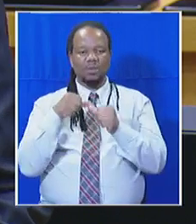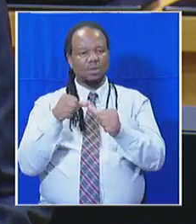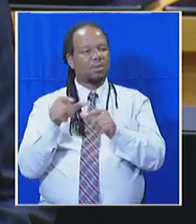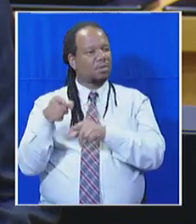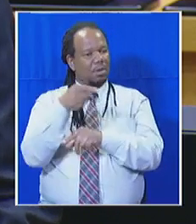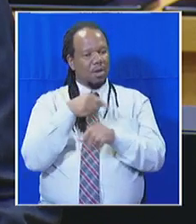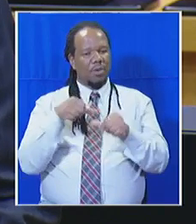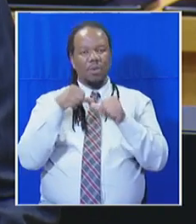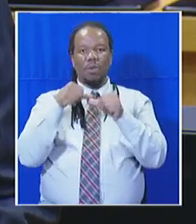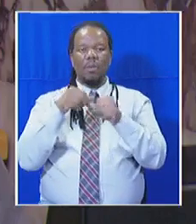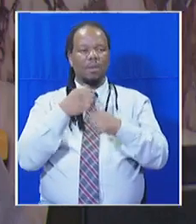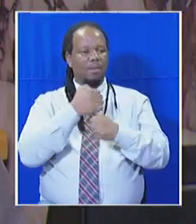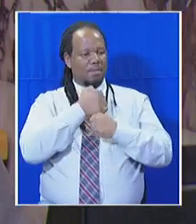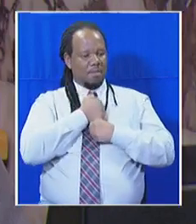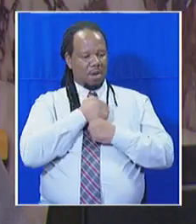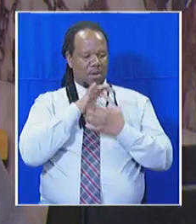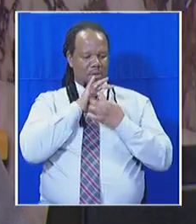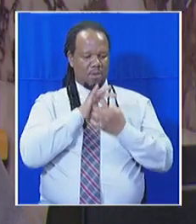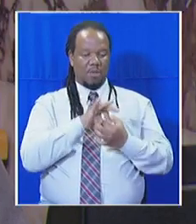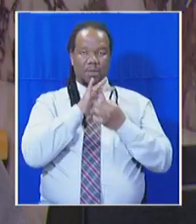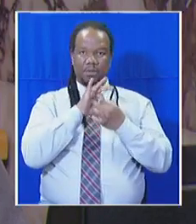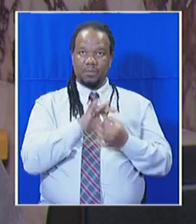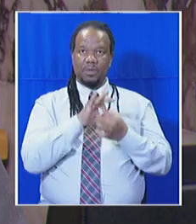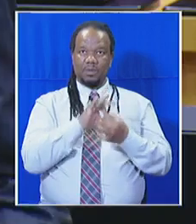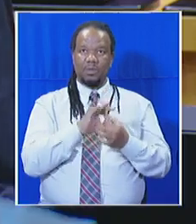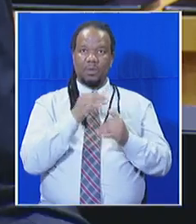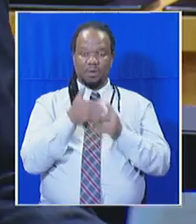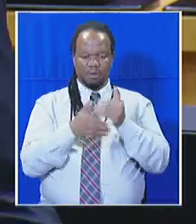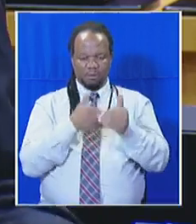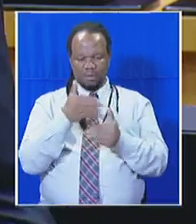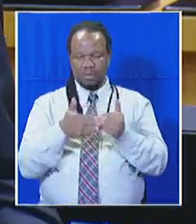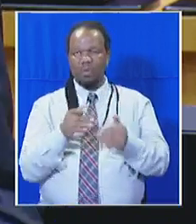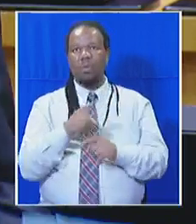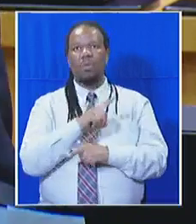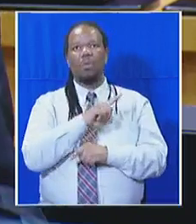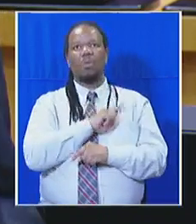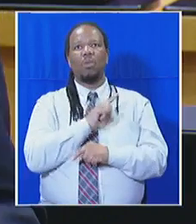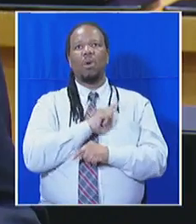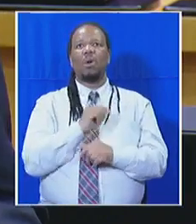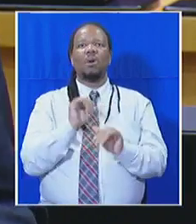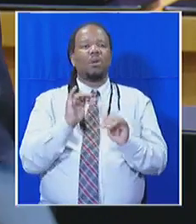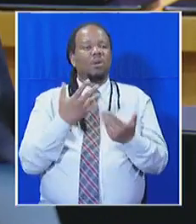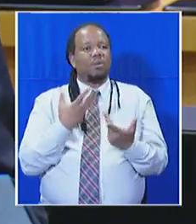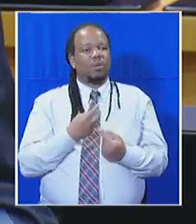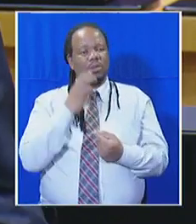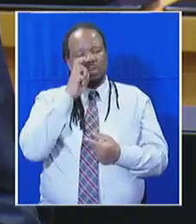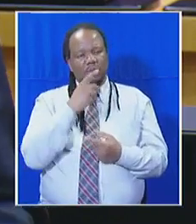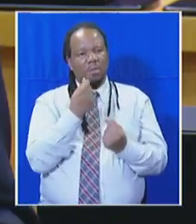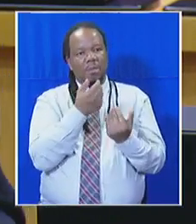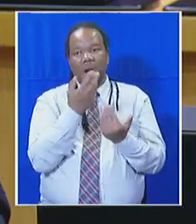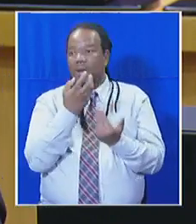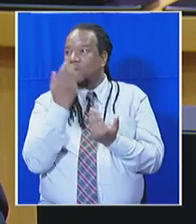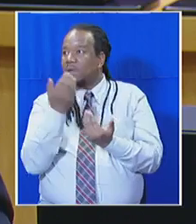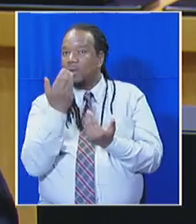is my commitment to the process. Because we will have to find money to deal with this. We're talking